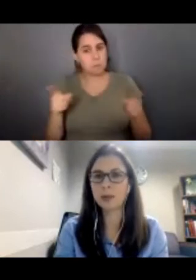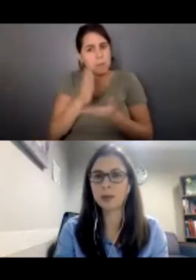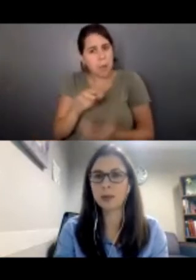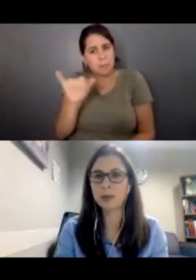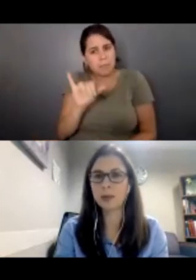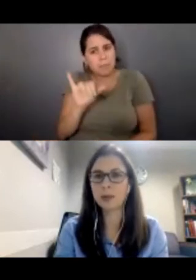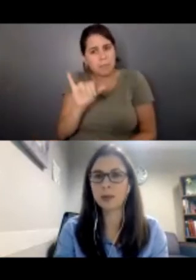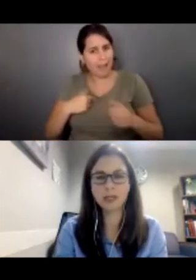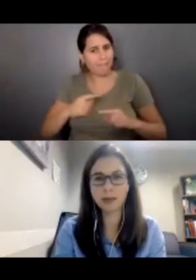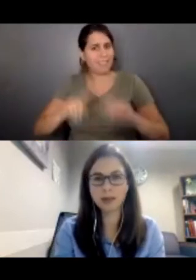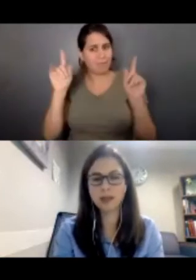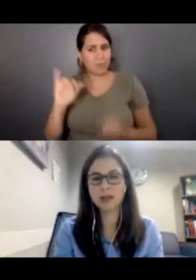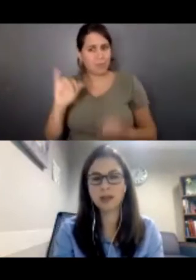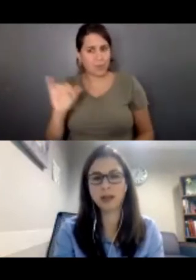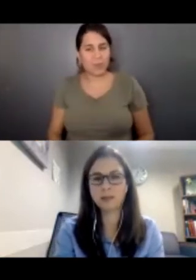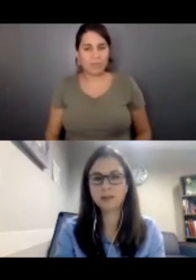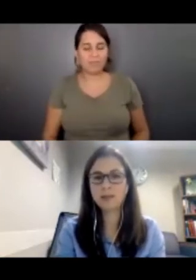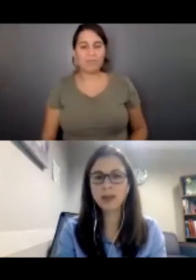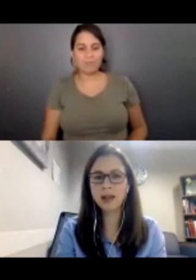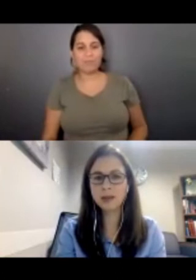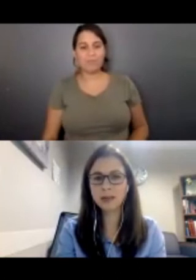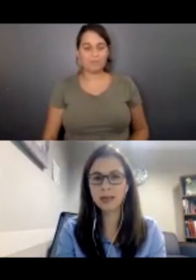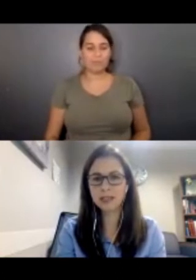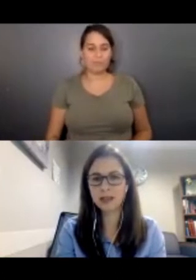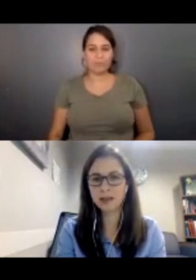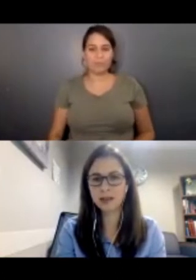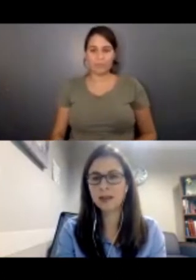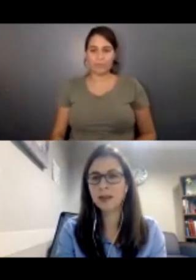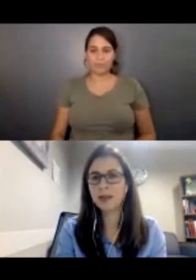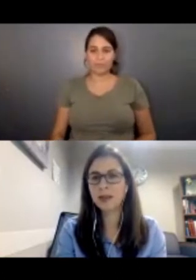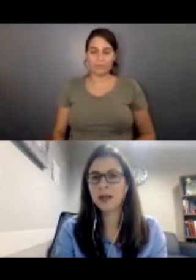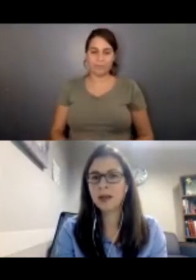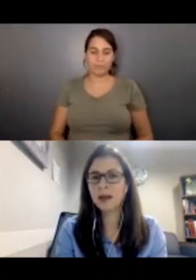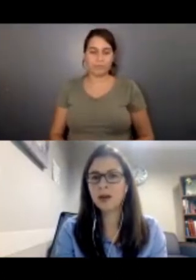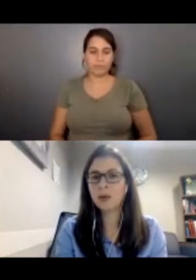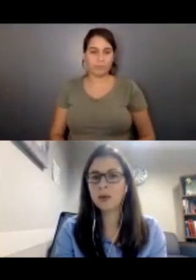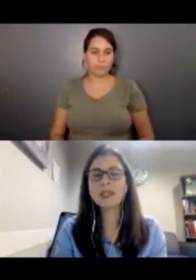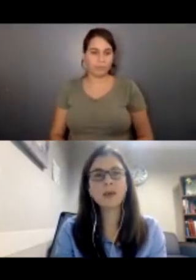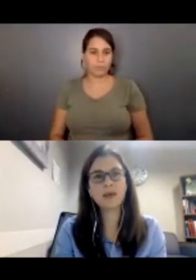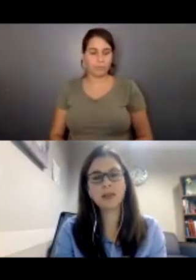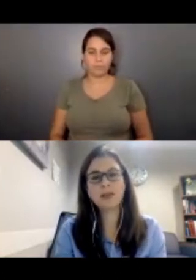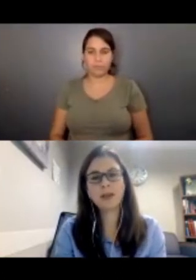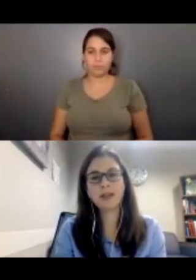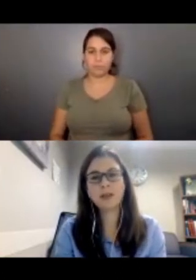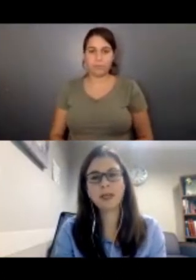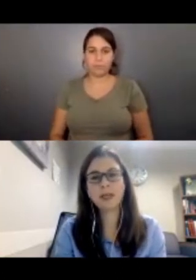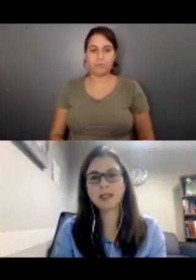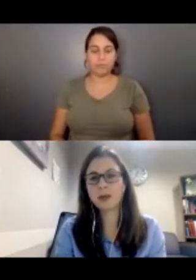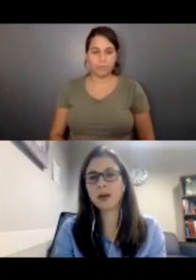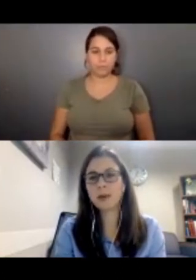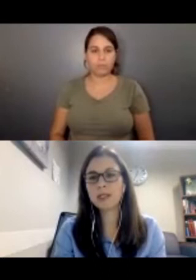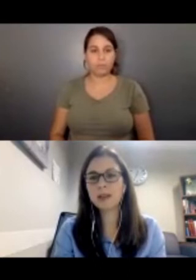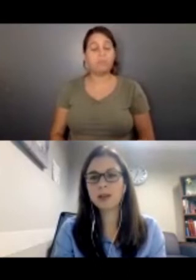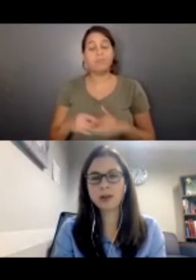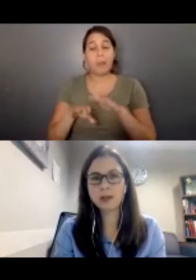be some differences in what you adapt, how you adapt that skill. Lastly, we've also found that some basic